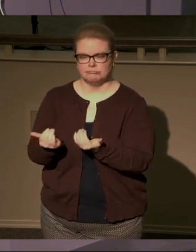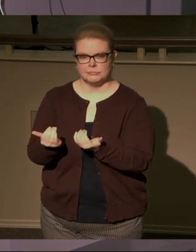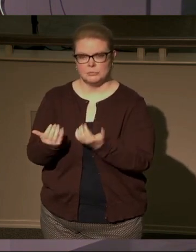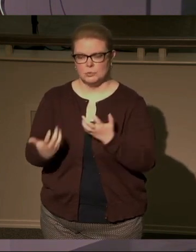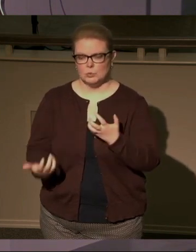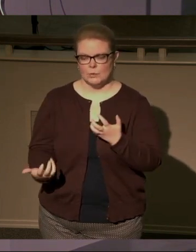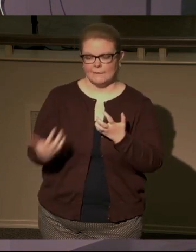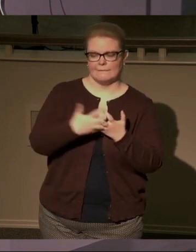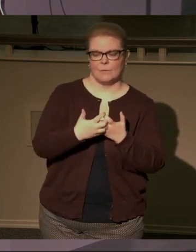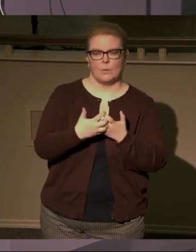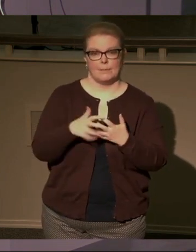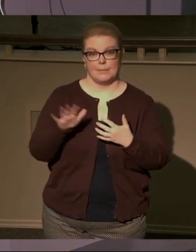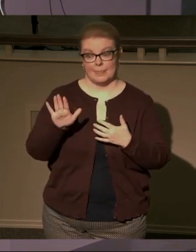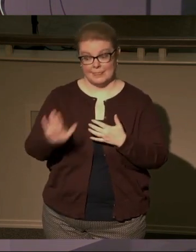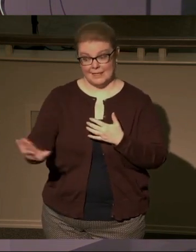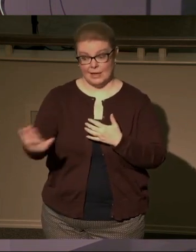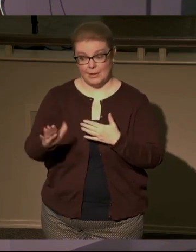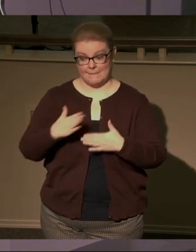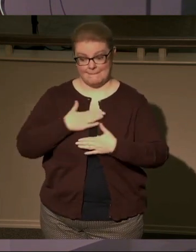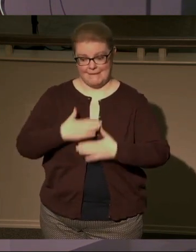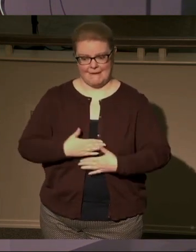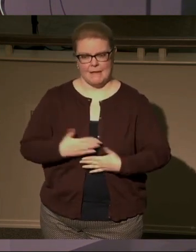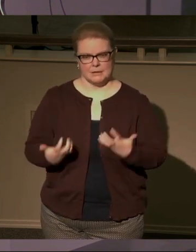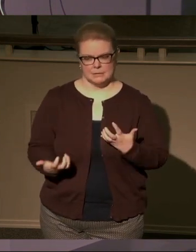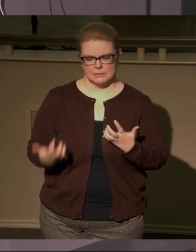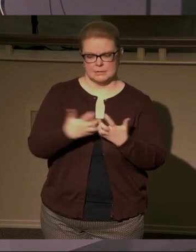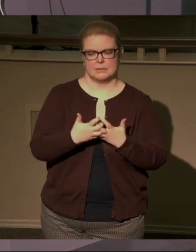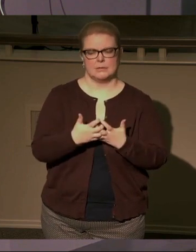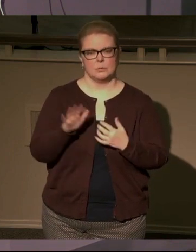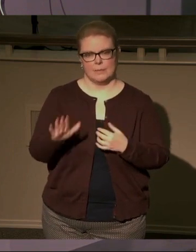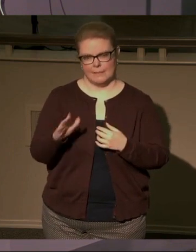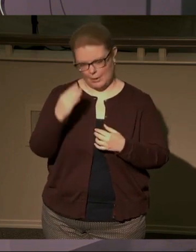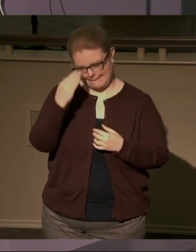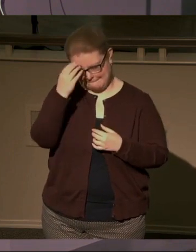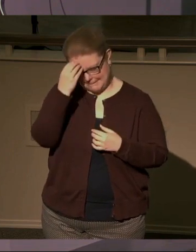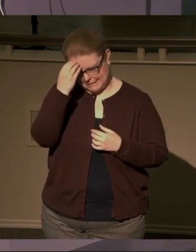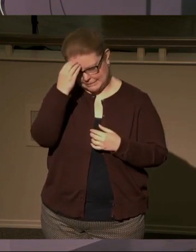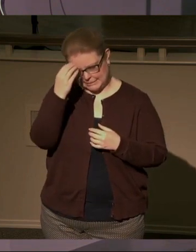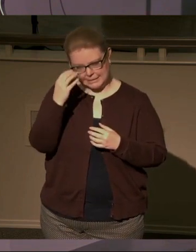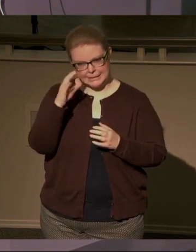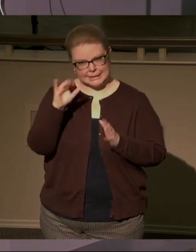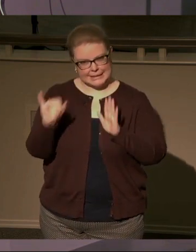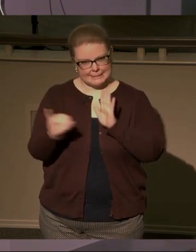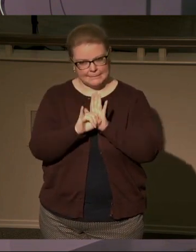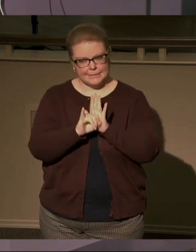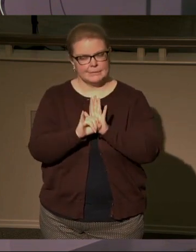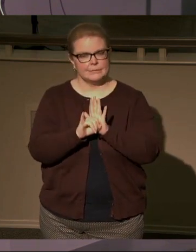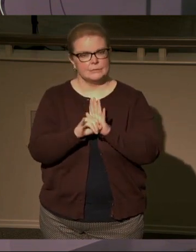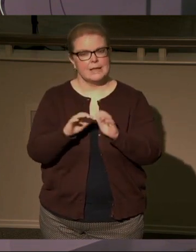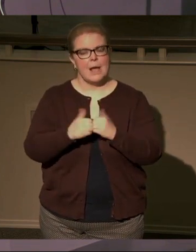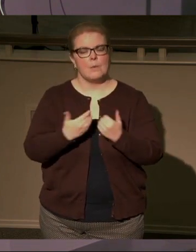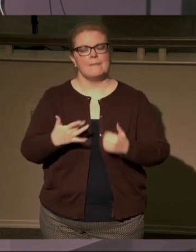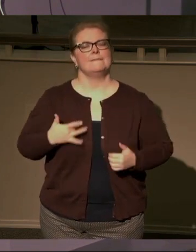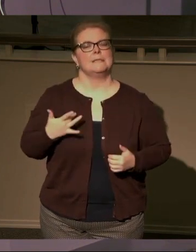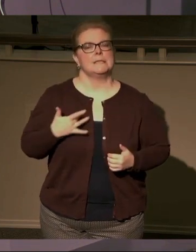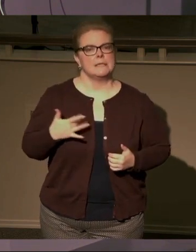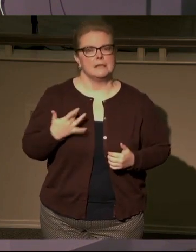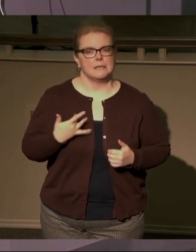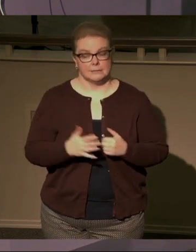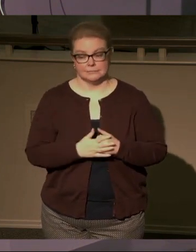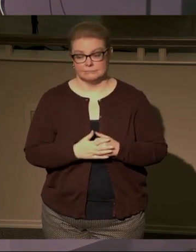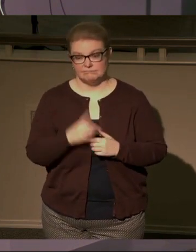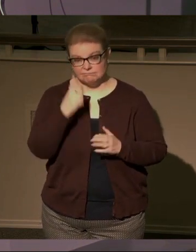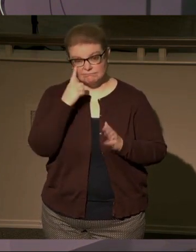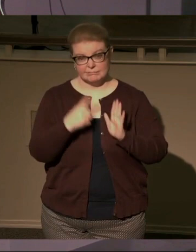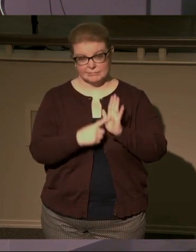conform their bodies to their mental image, to how they feel. And it's an example.